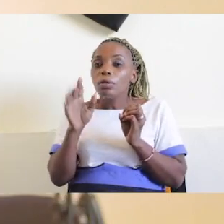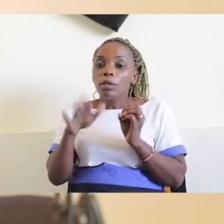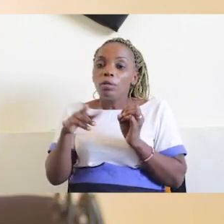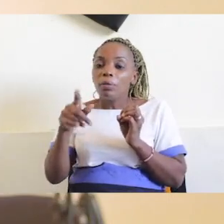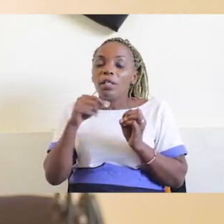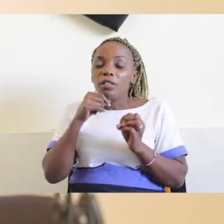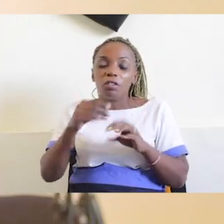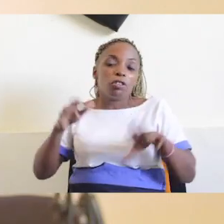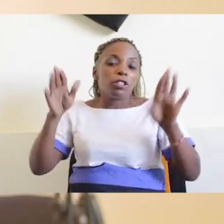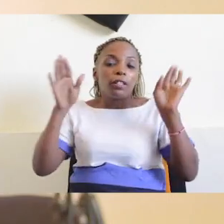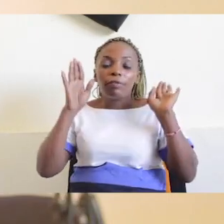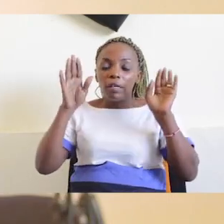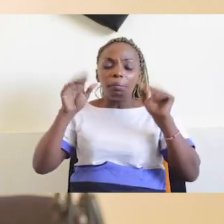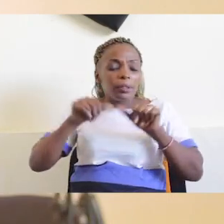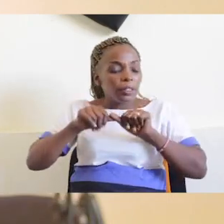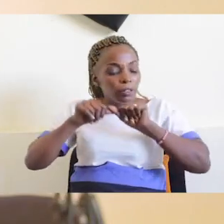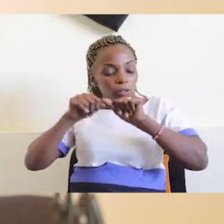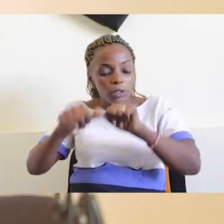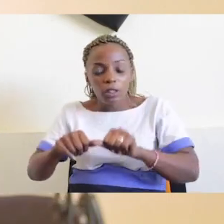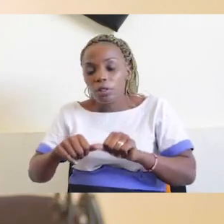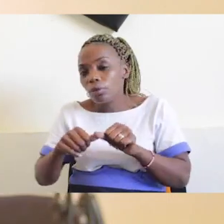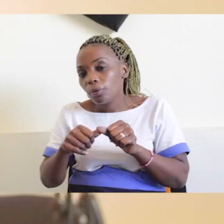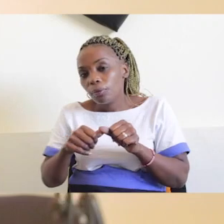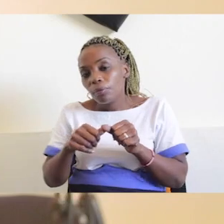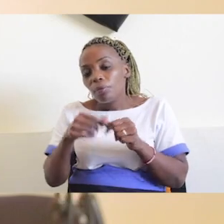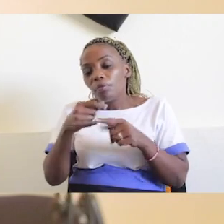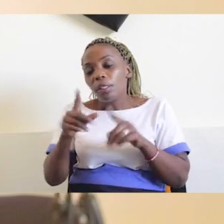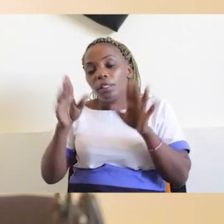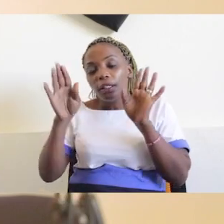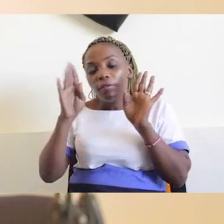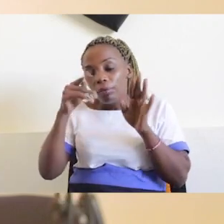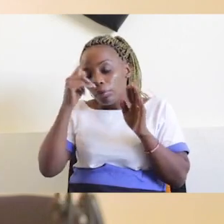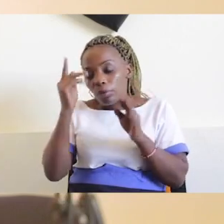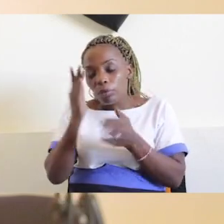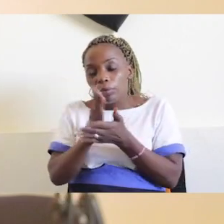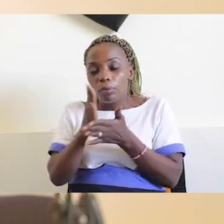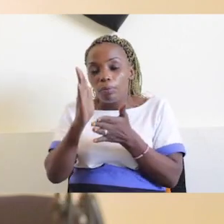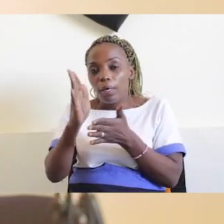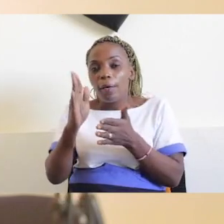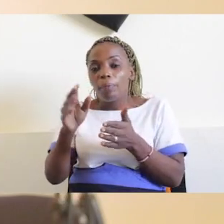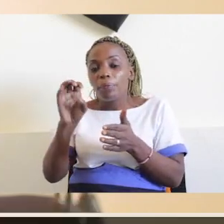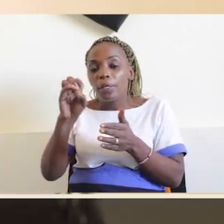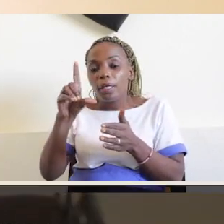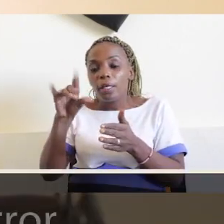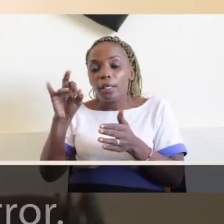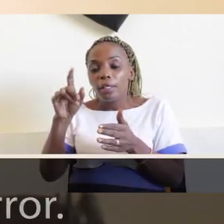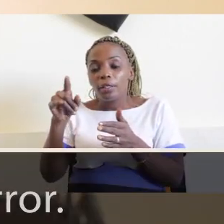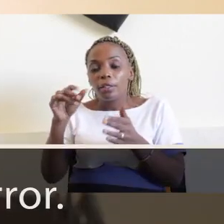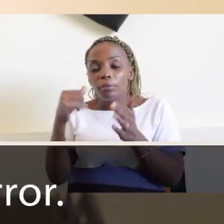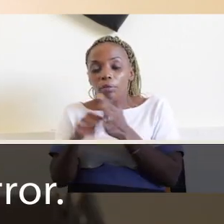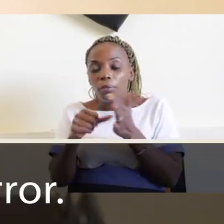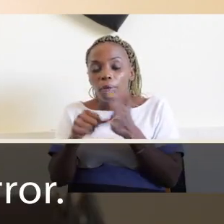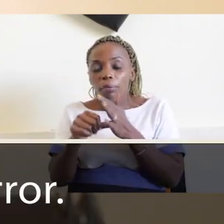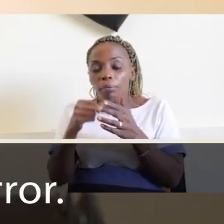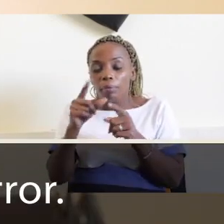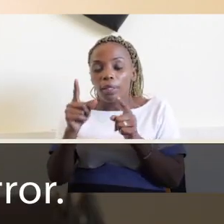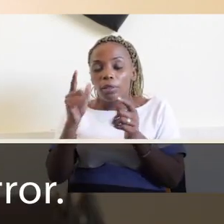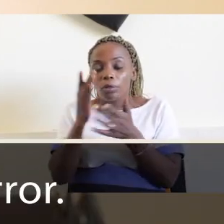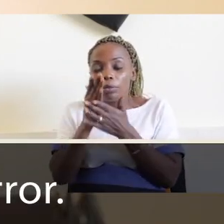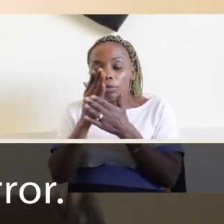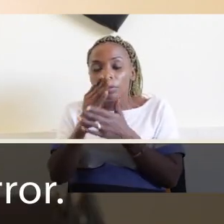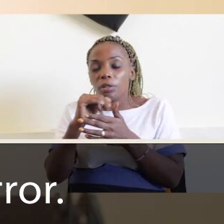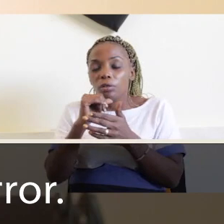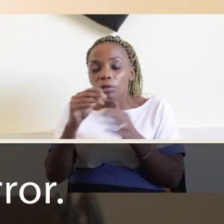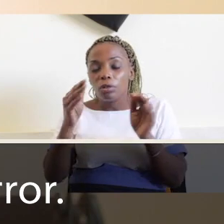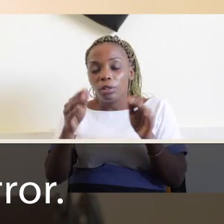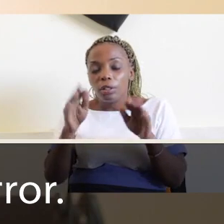not give up. She did not give up because of Eli's error, even though he condemned her because he